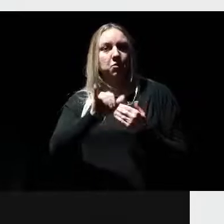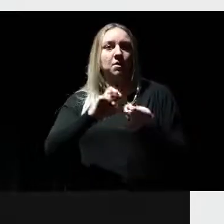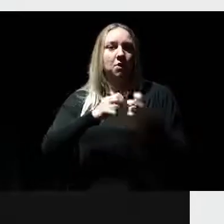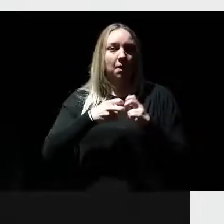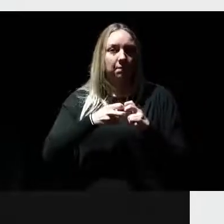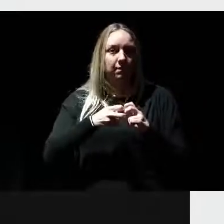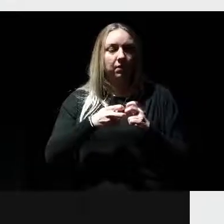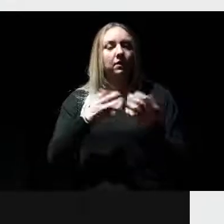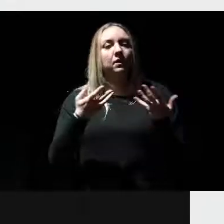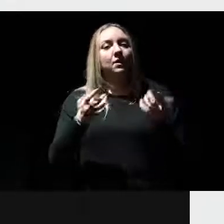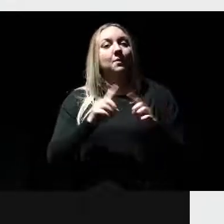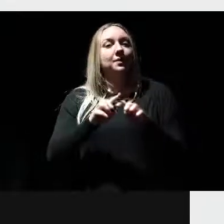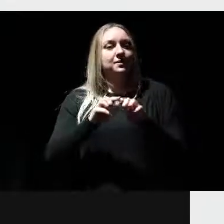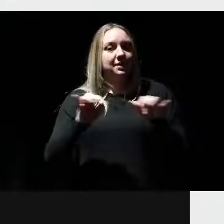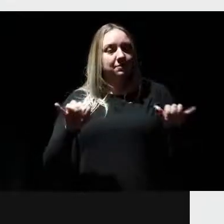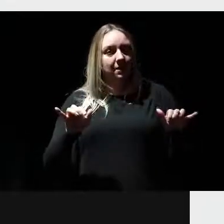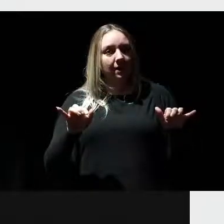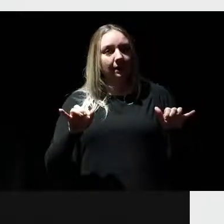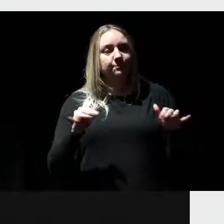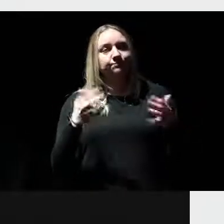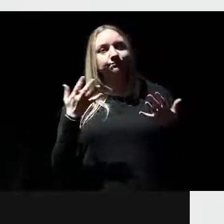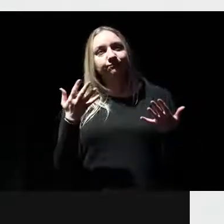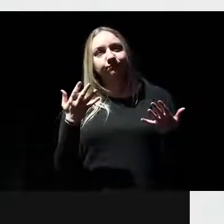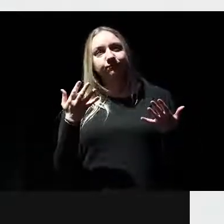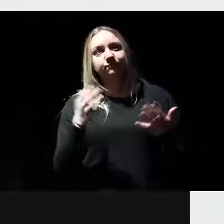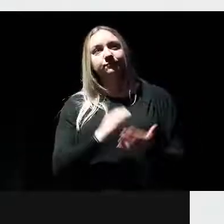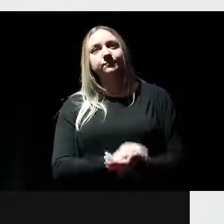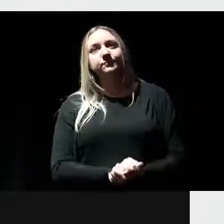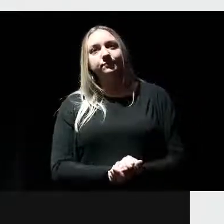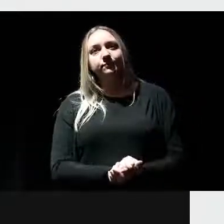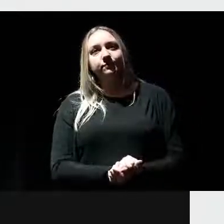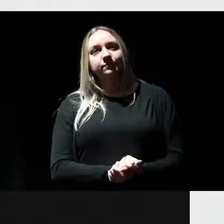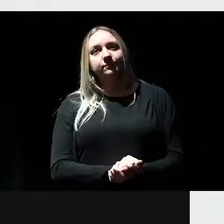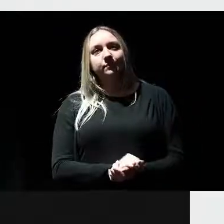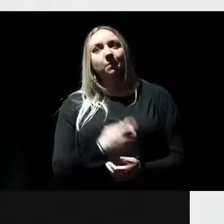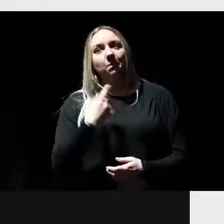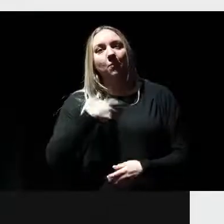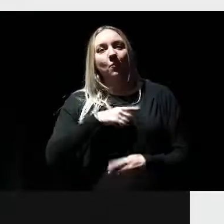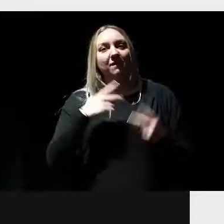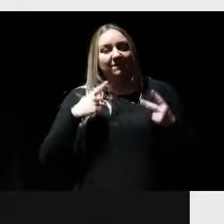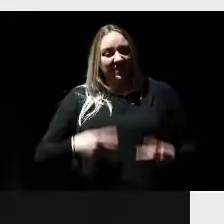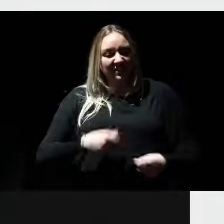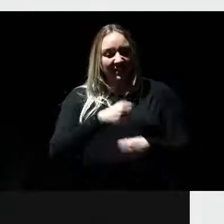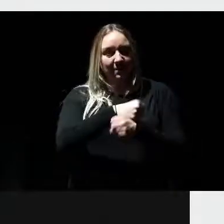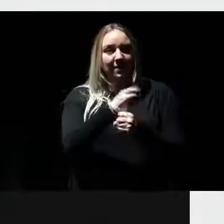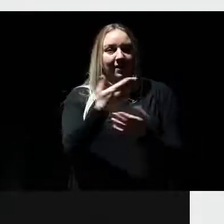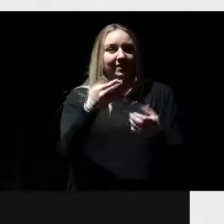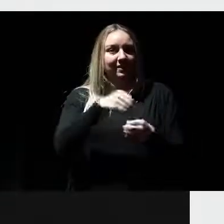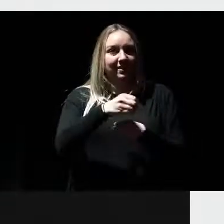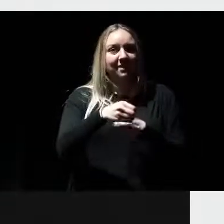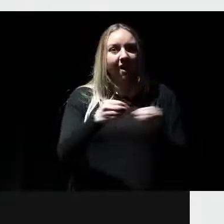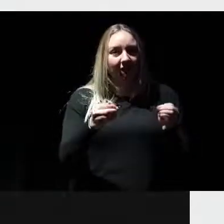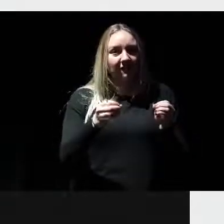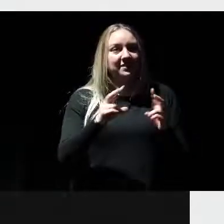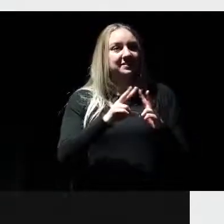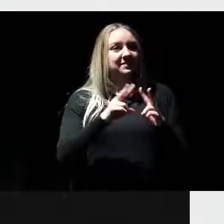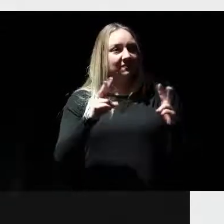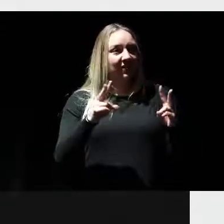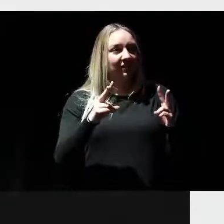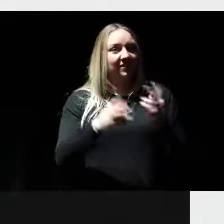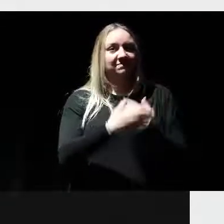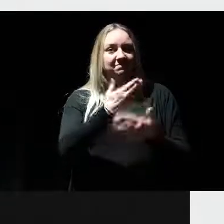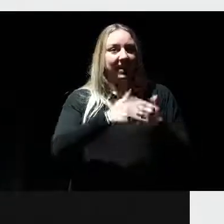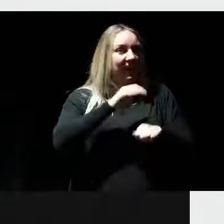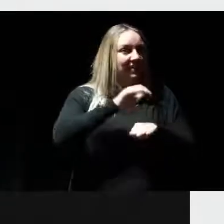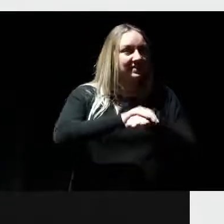At the same time, because we're making things physically in the office, it's a very model-intensive